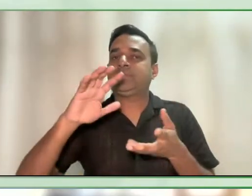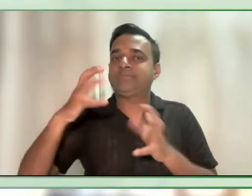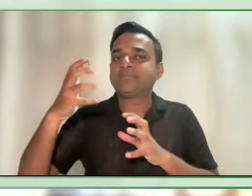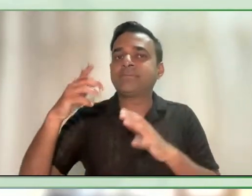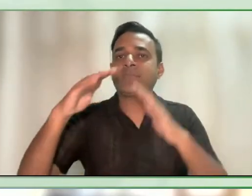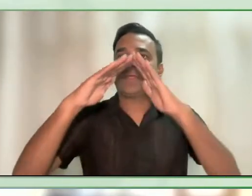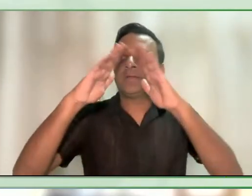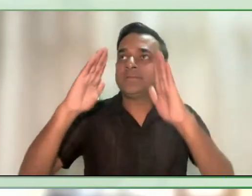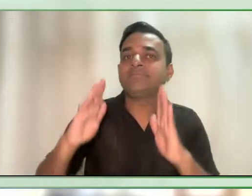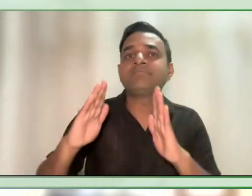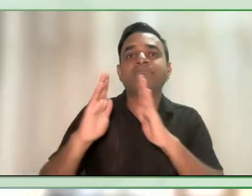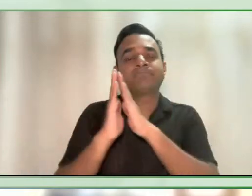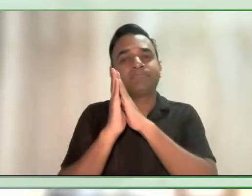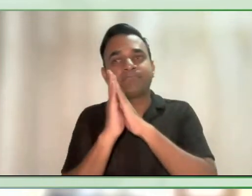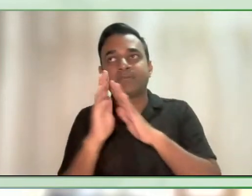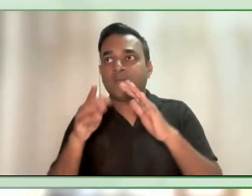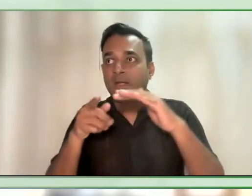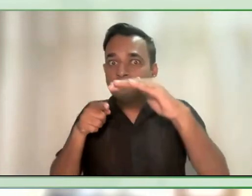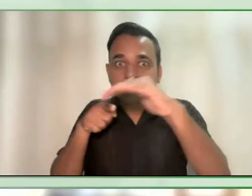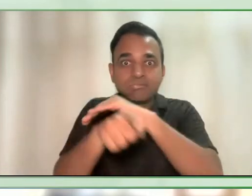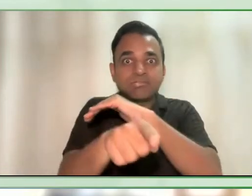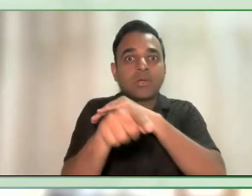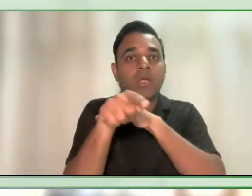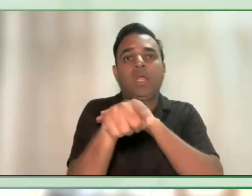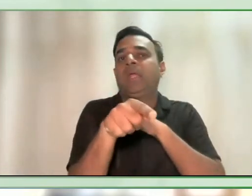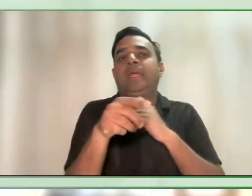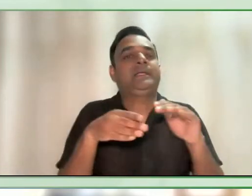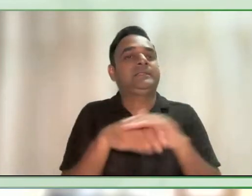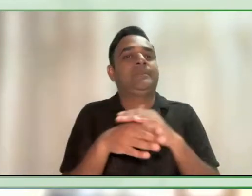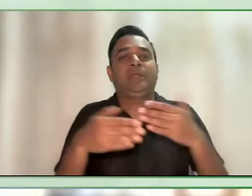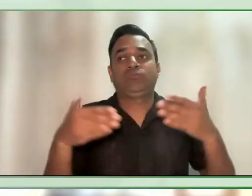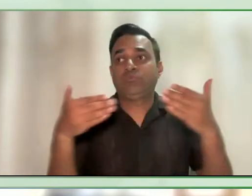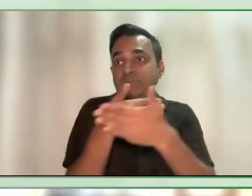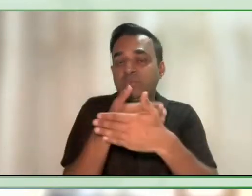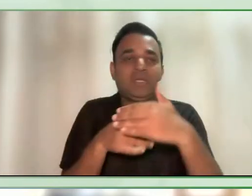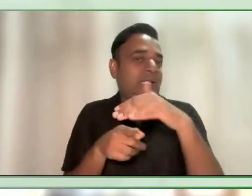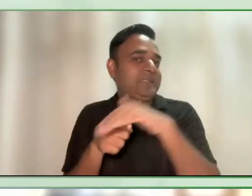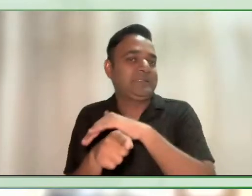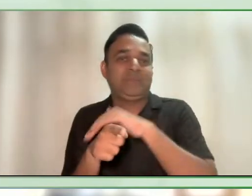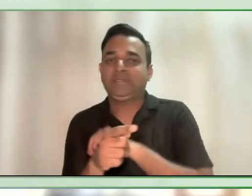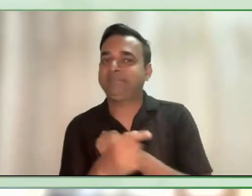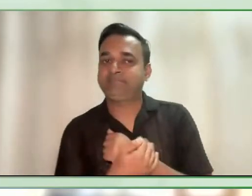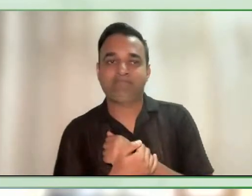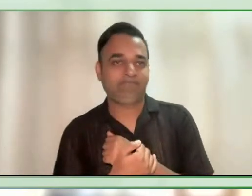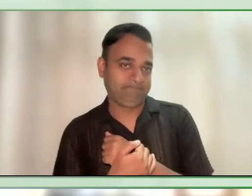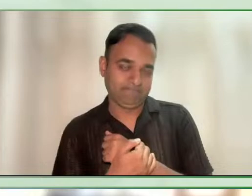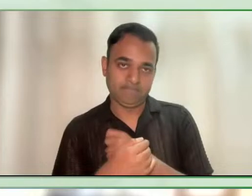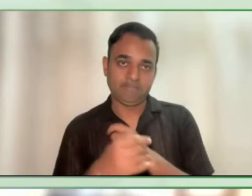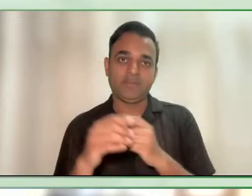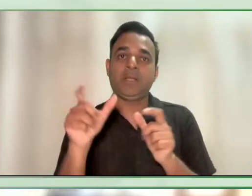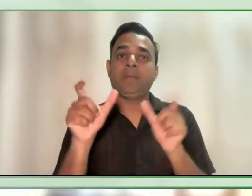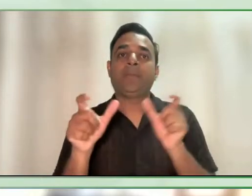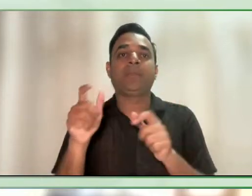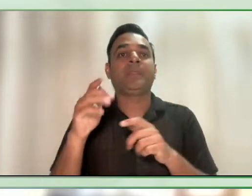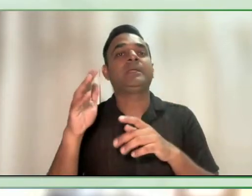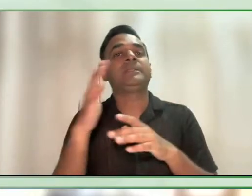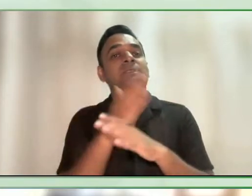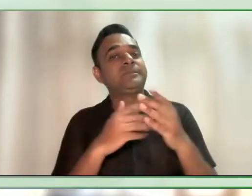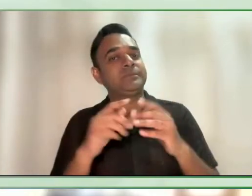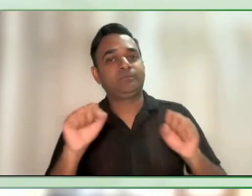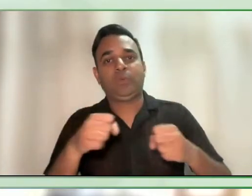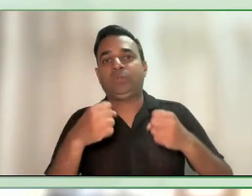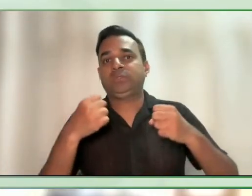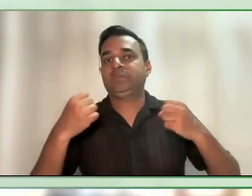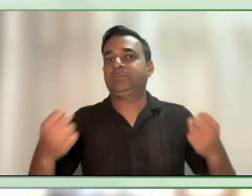starkly. My second question is, that being the case, how can we advance